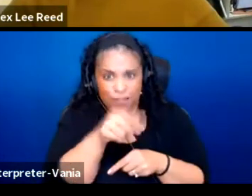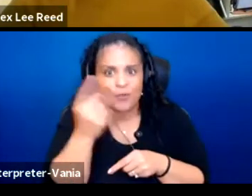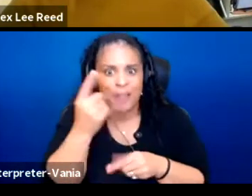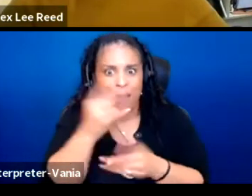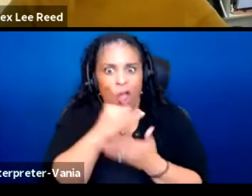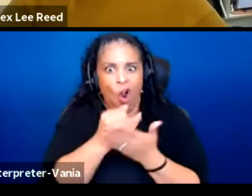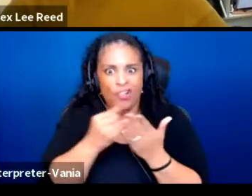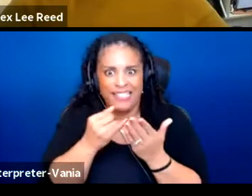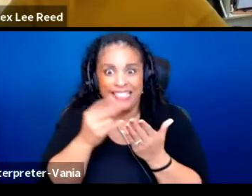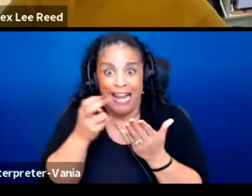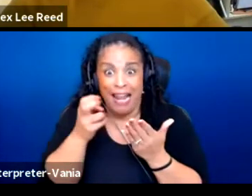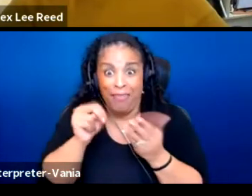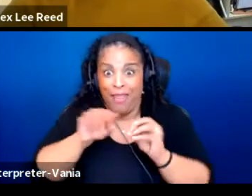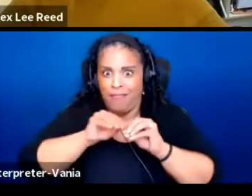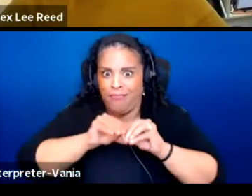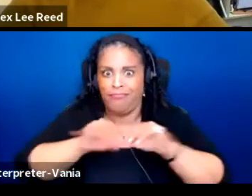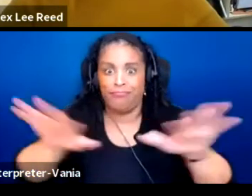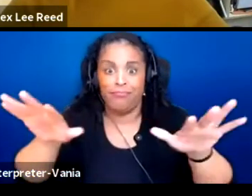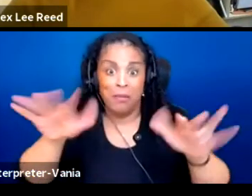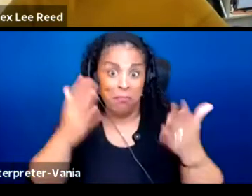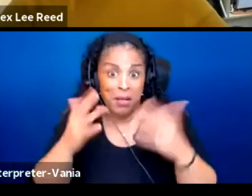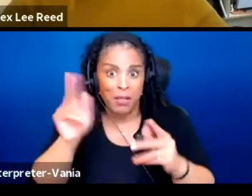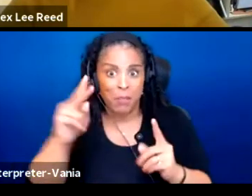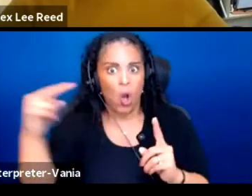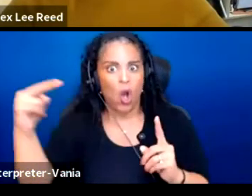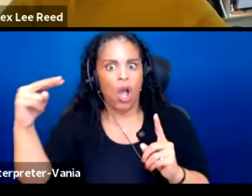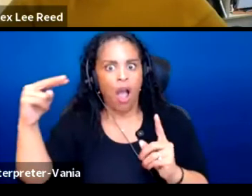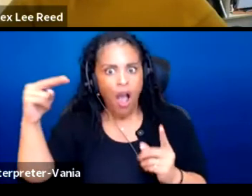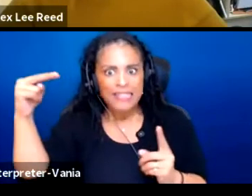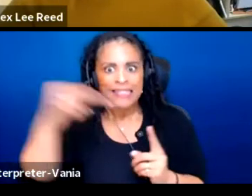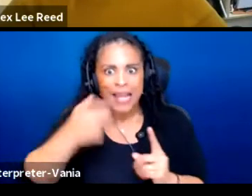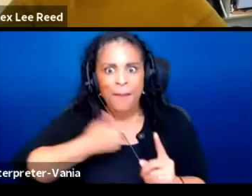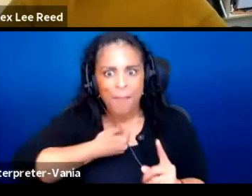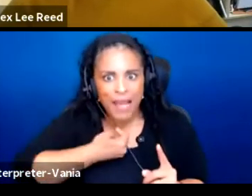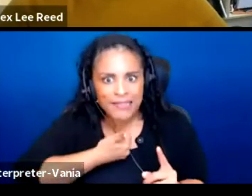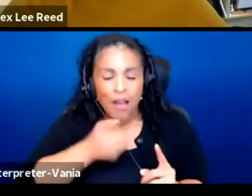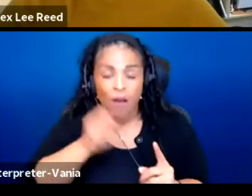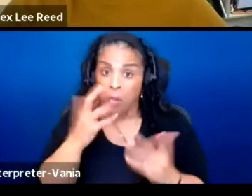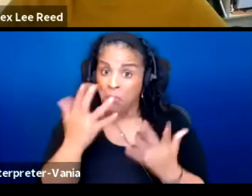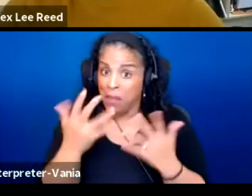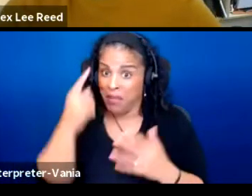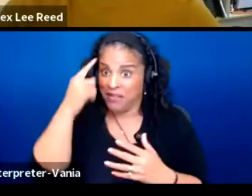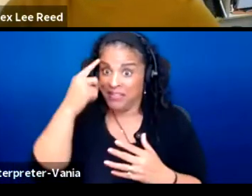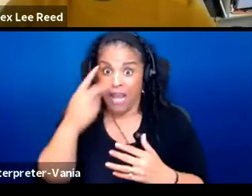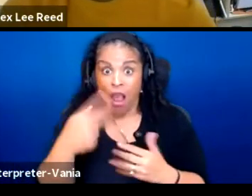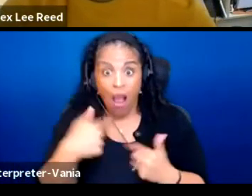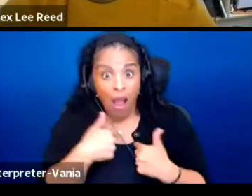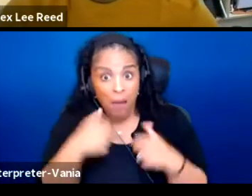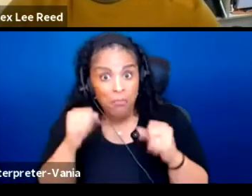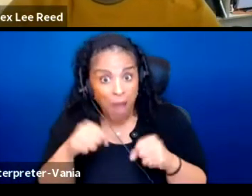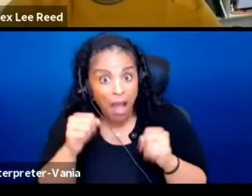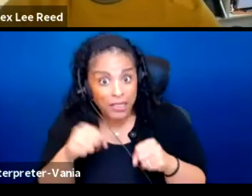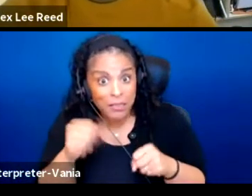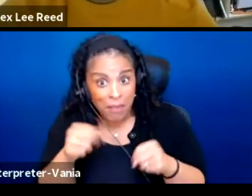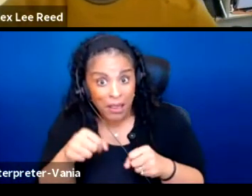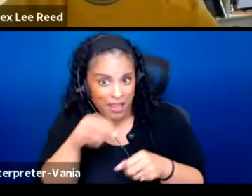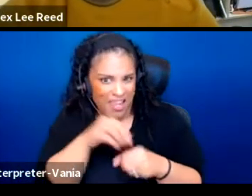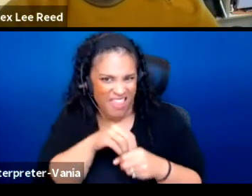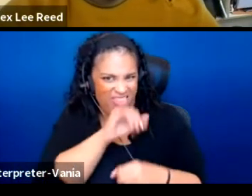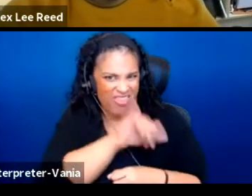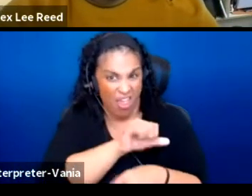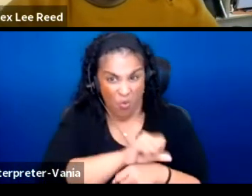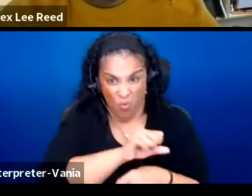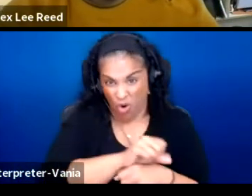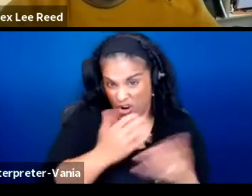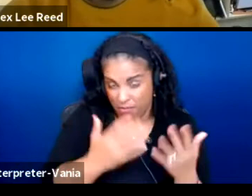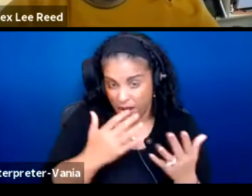it back out. And maybe people see themselves or they see a possibility in the work we make. But I think our